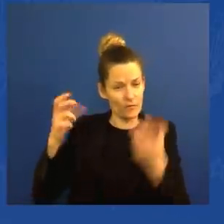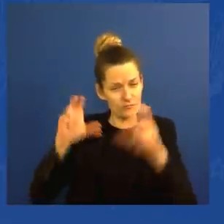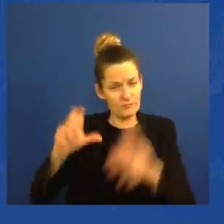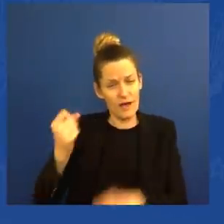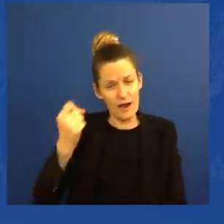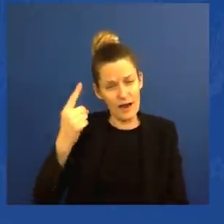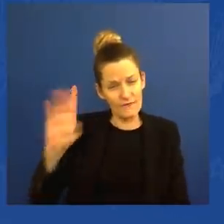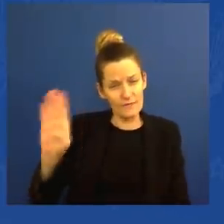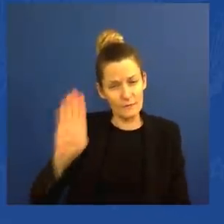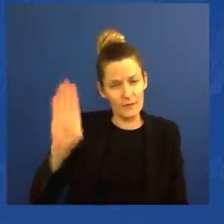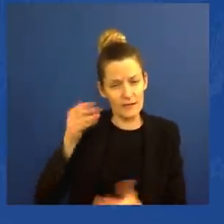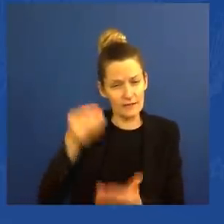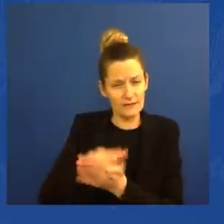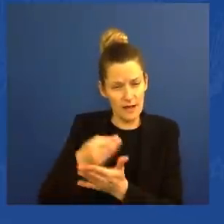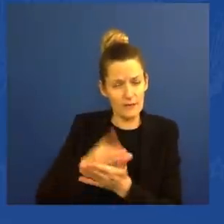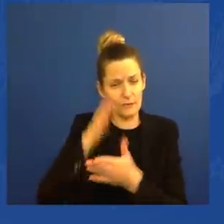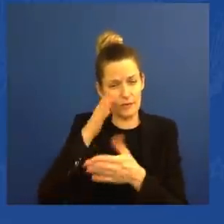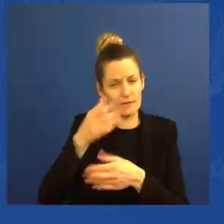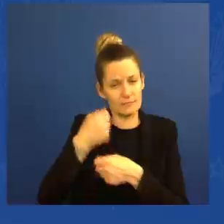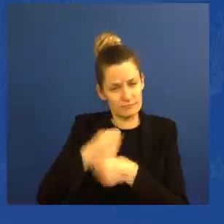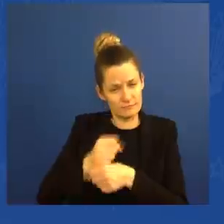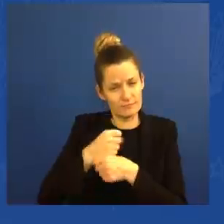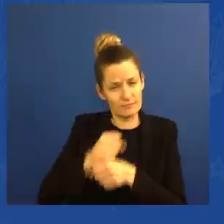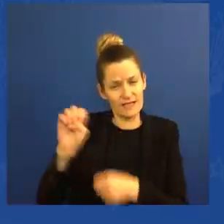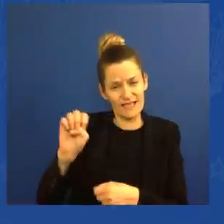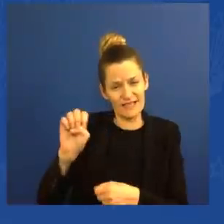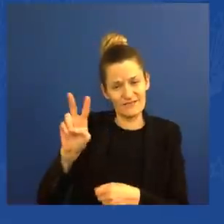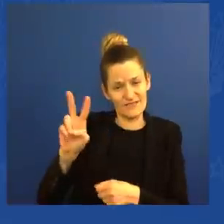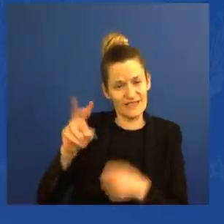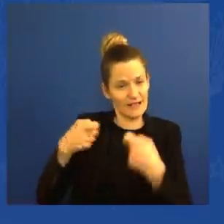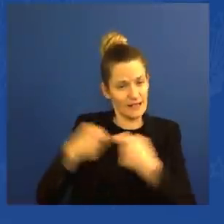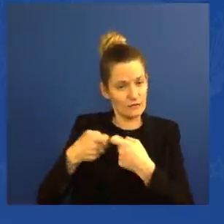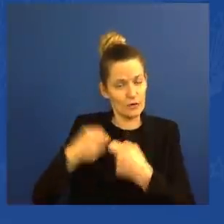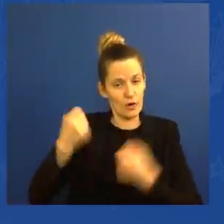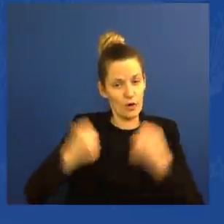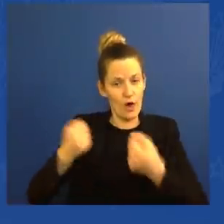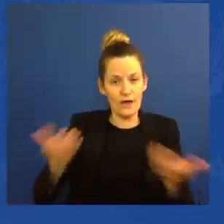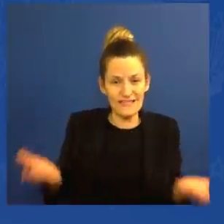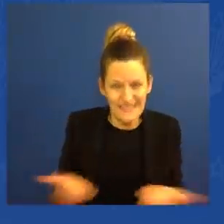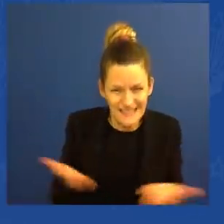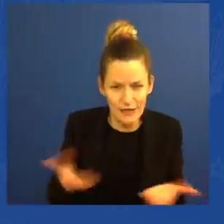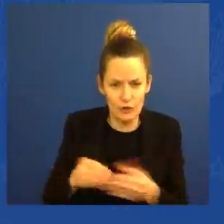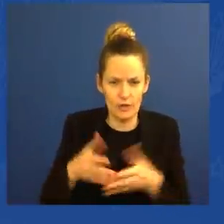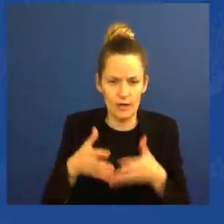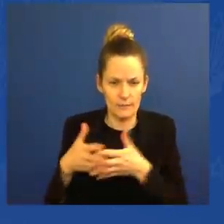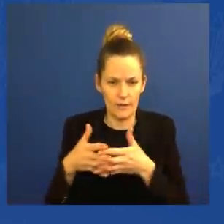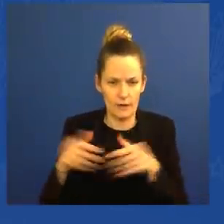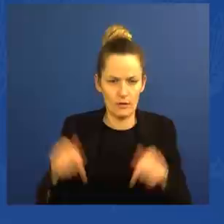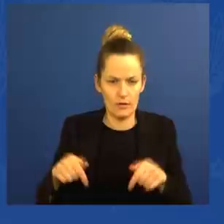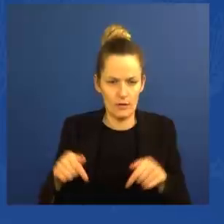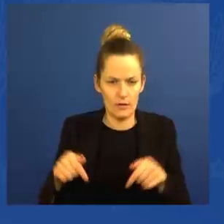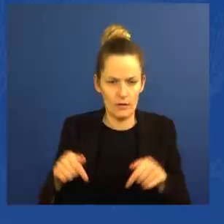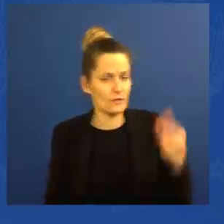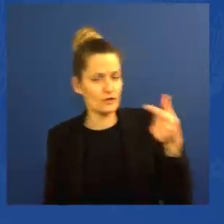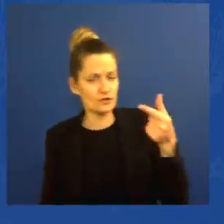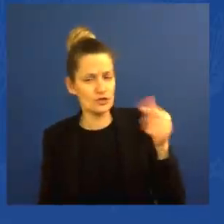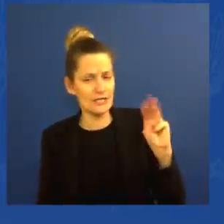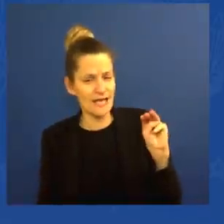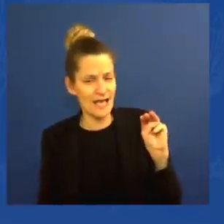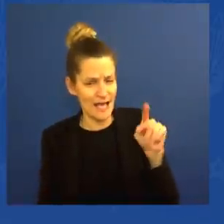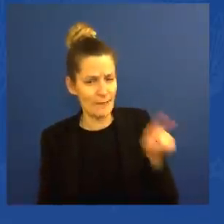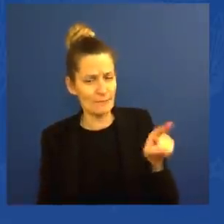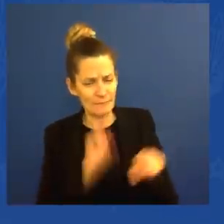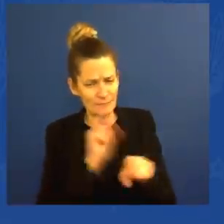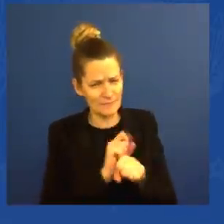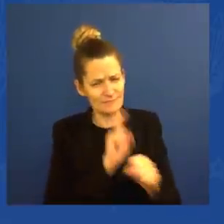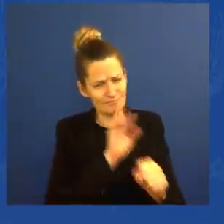made. GM has committed $7 billion to build electric vehicles. Just a